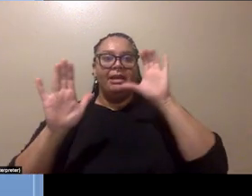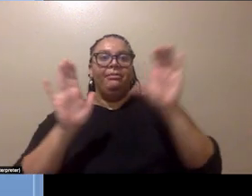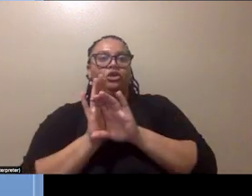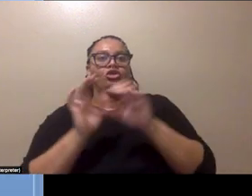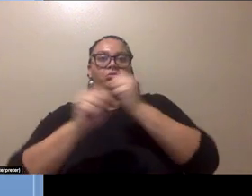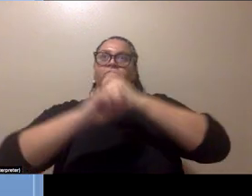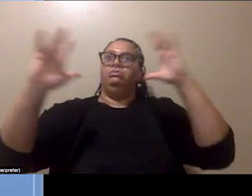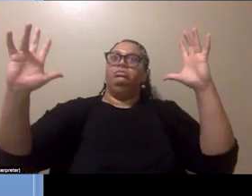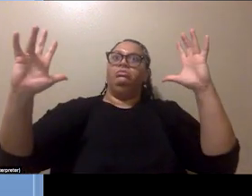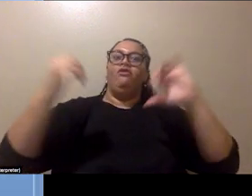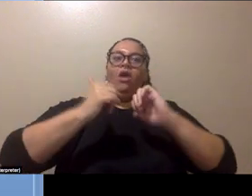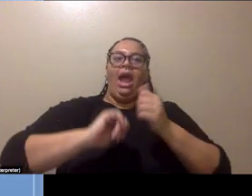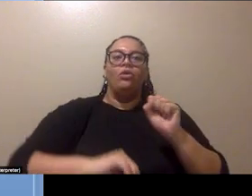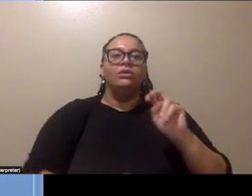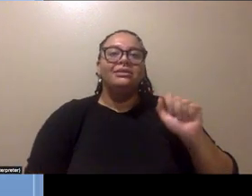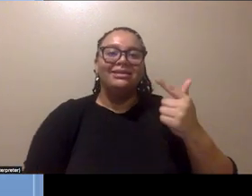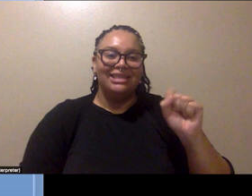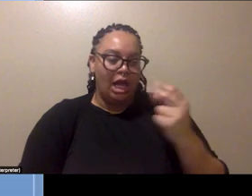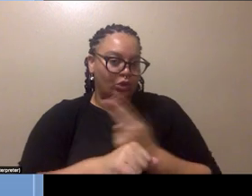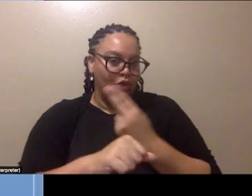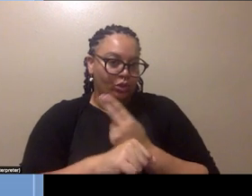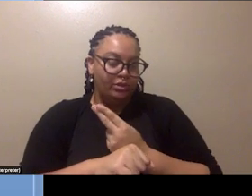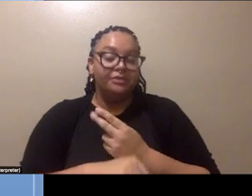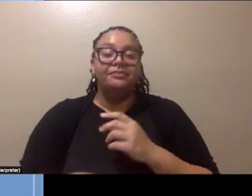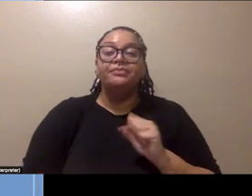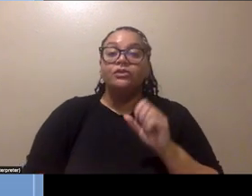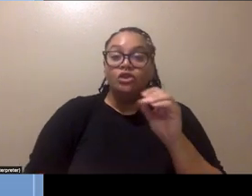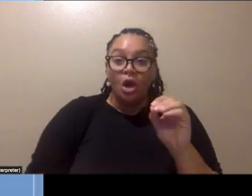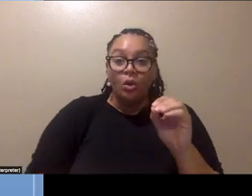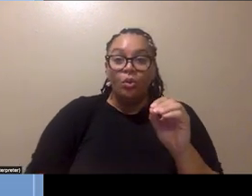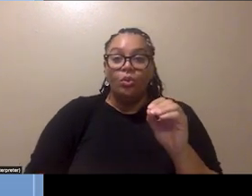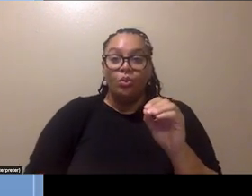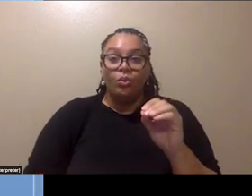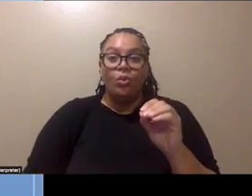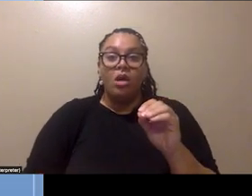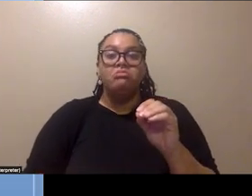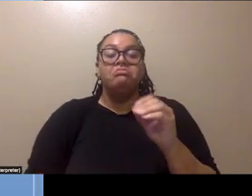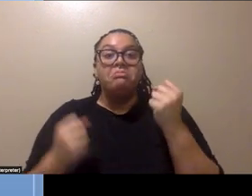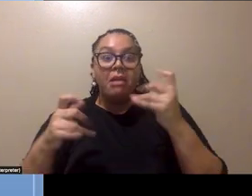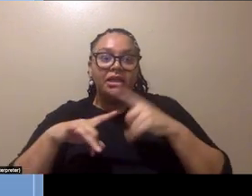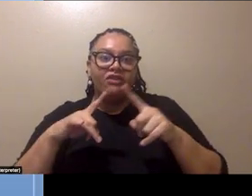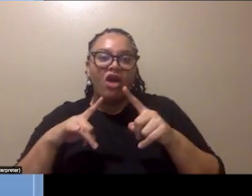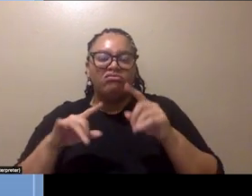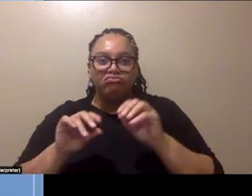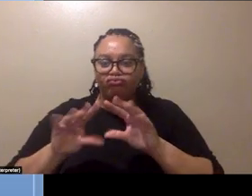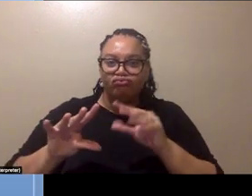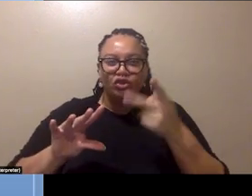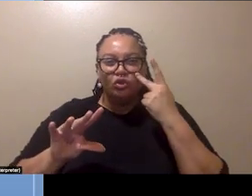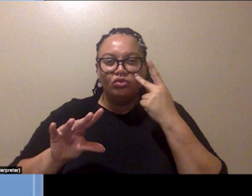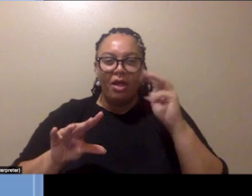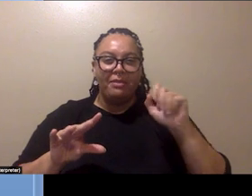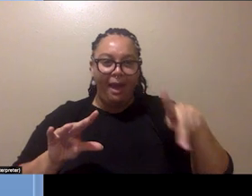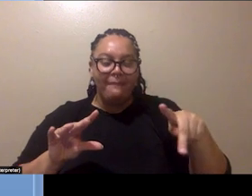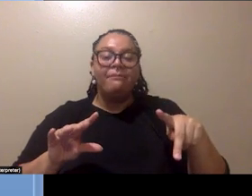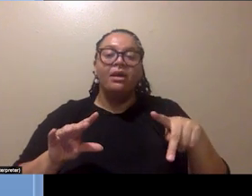picture among all treatments, how these snags were used by birds. So across these stands,